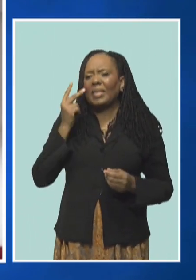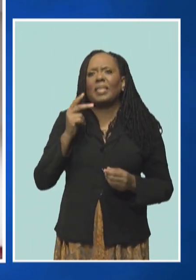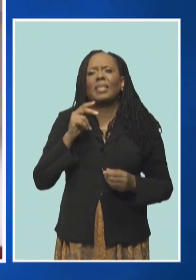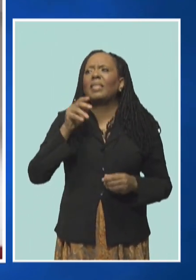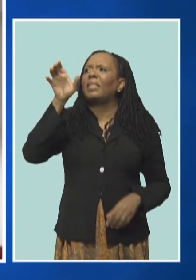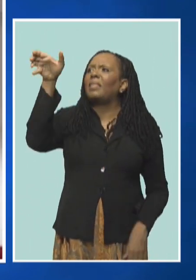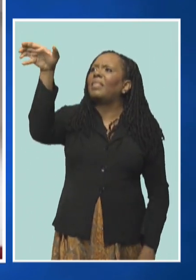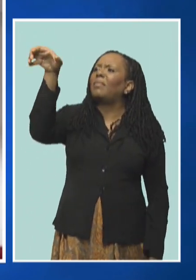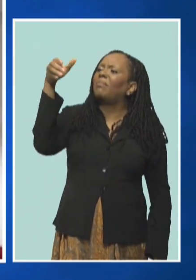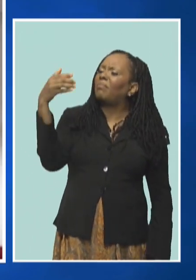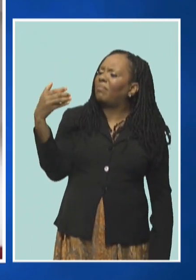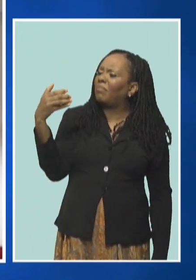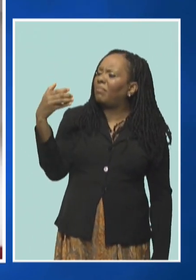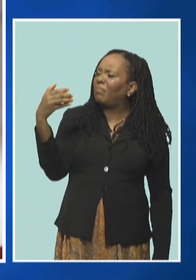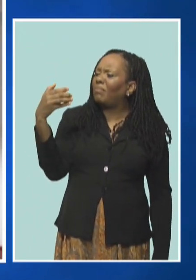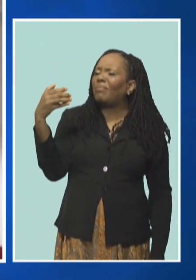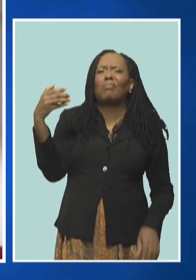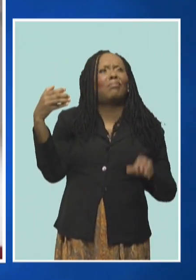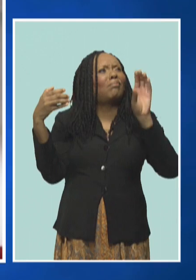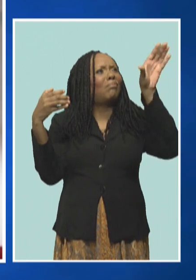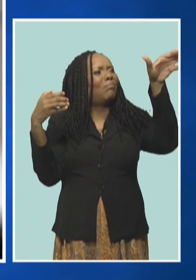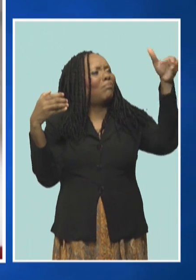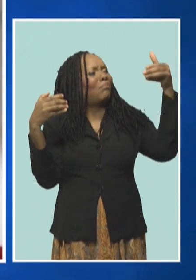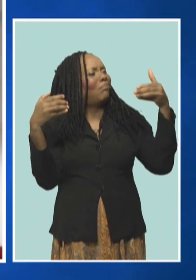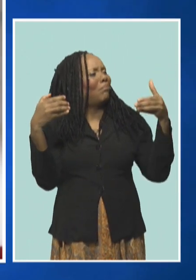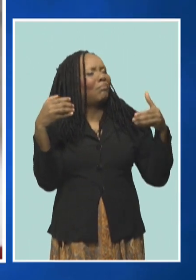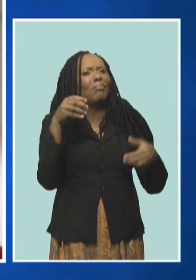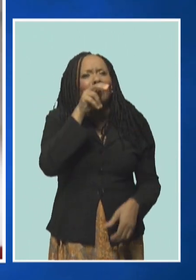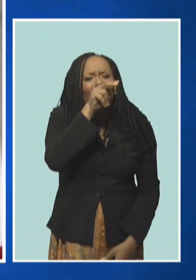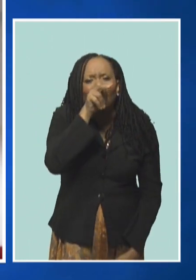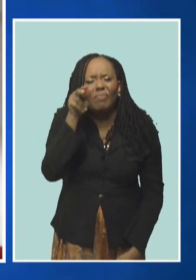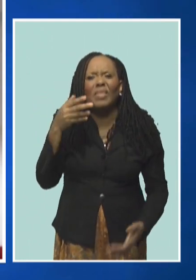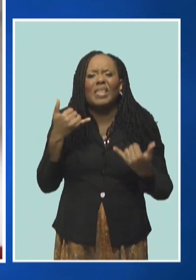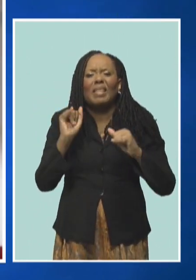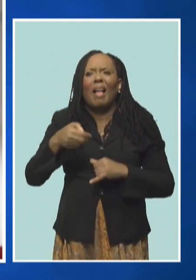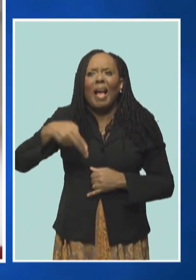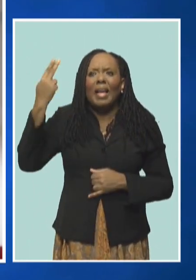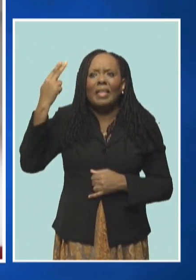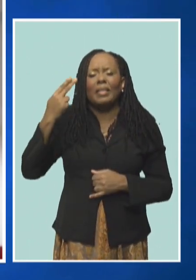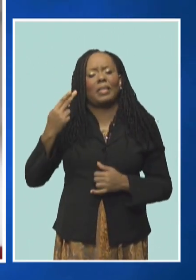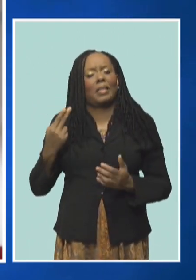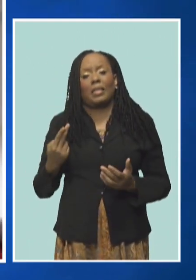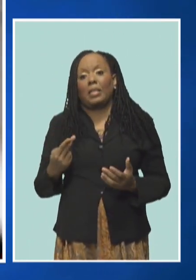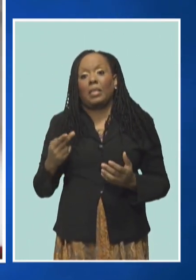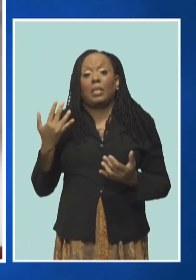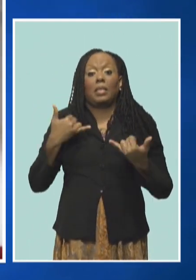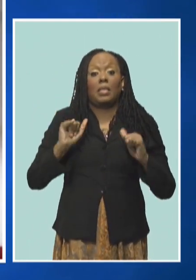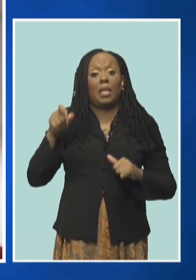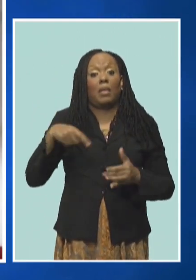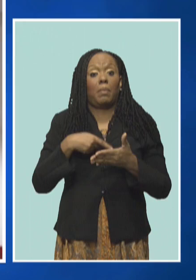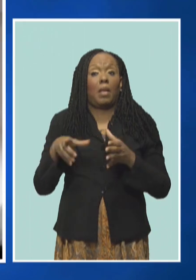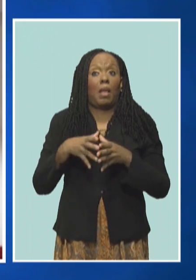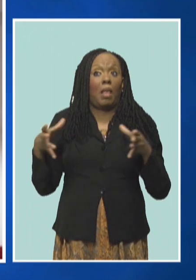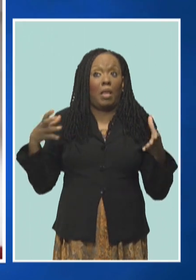We've come off a very high period, so consumers are still not seeing their dollar stretch. In the labor market,